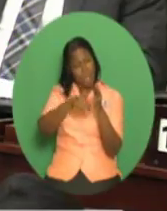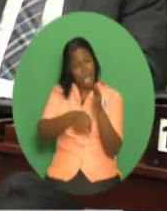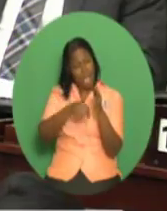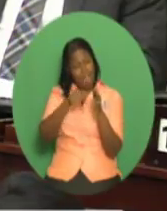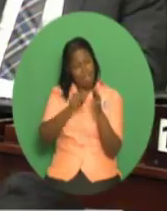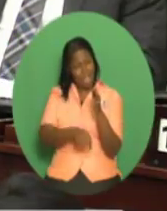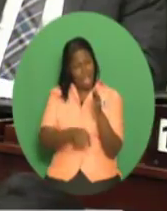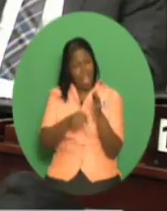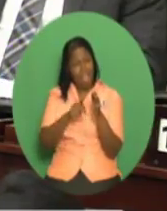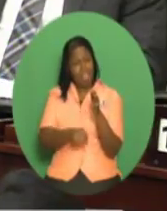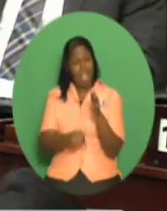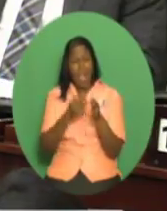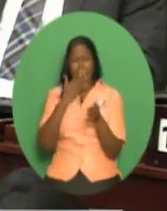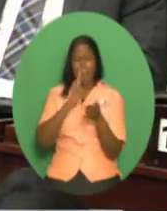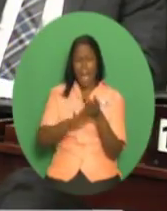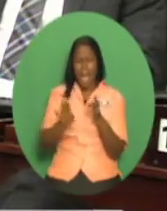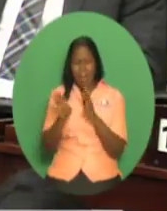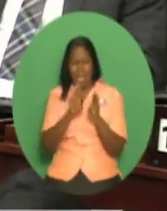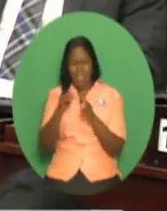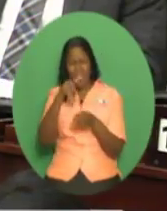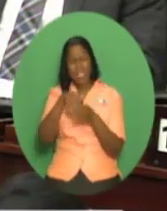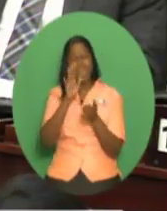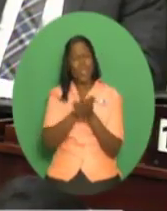indiscipline and violence in our schools.